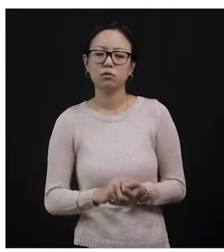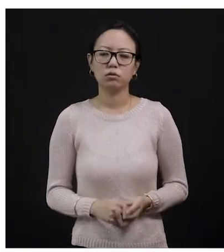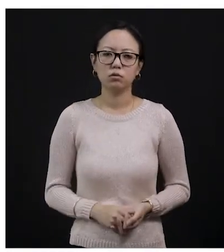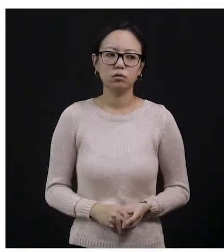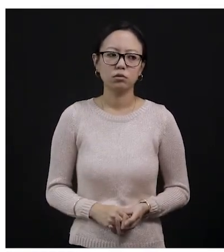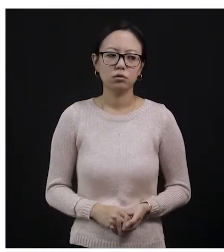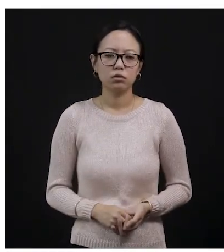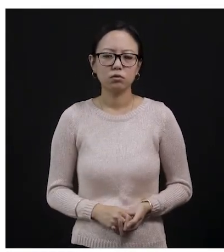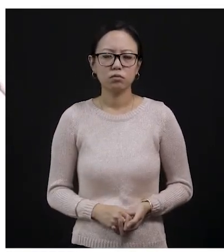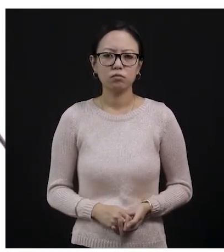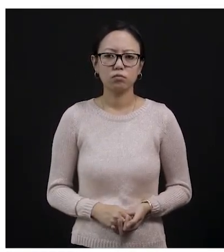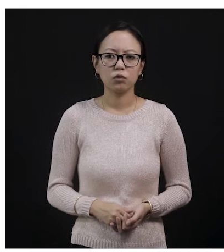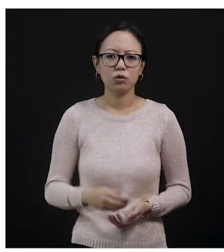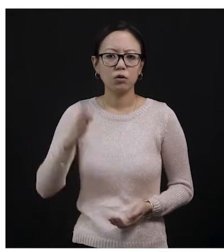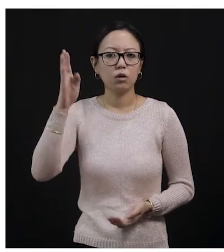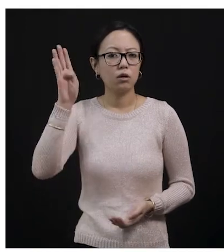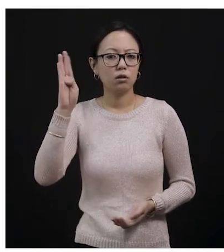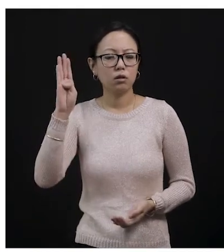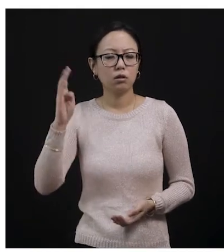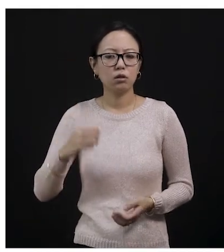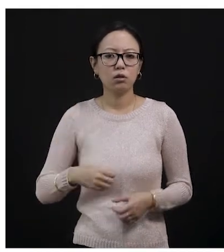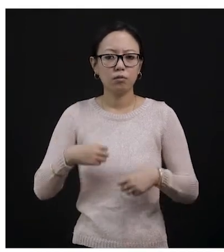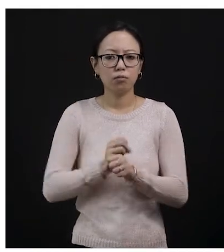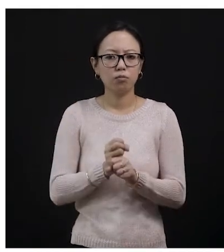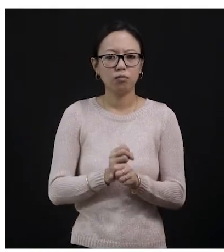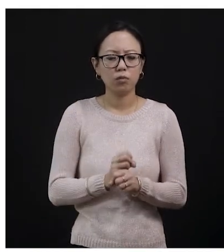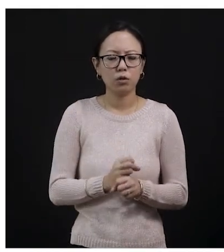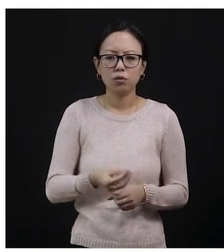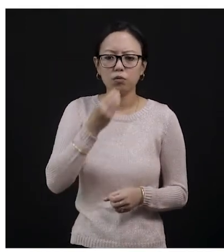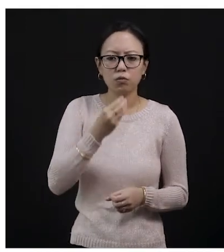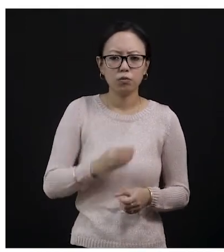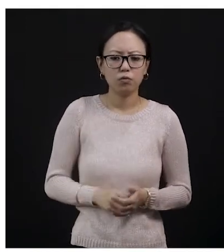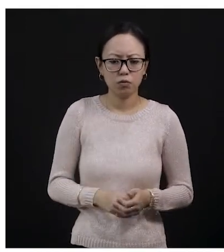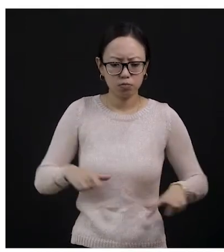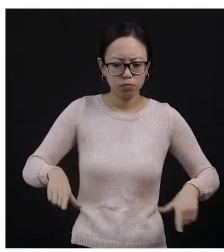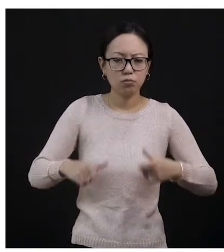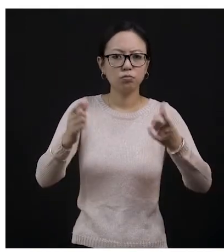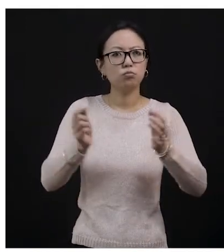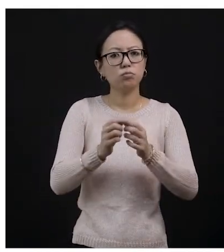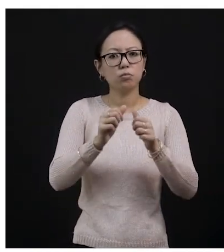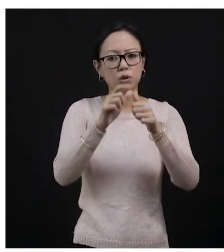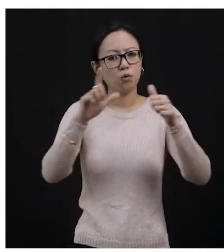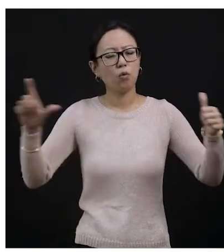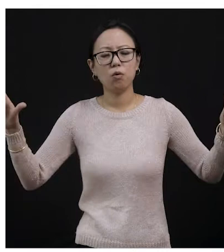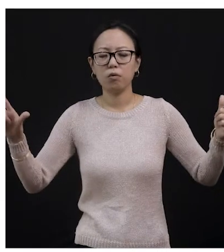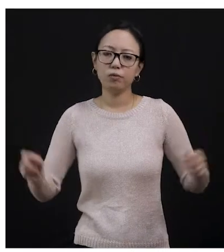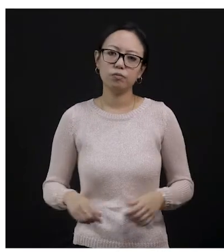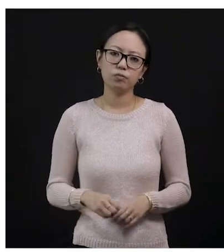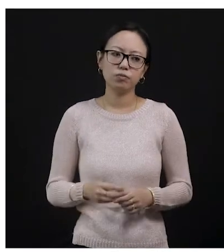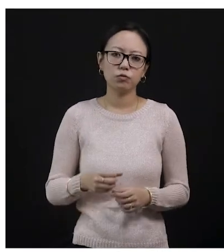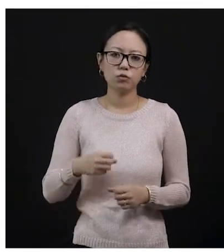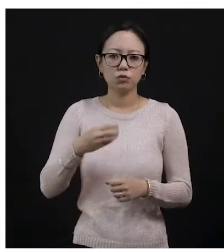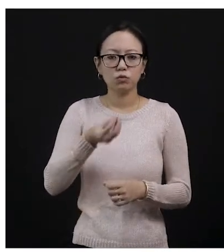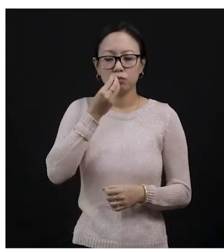food for all the parts of the plant body. There is not only a single leaf, yes or no. You have the fruits, you have the flowers,